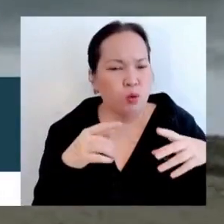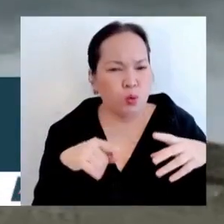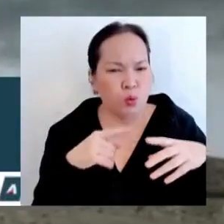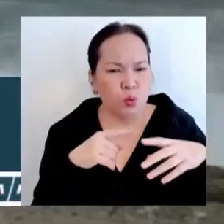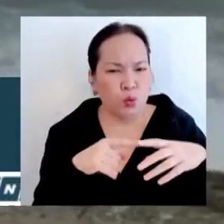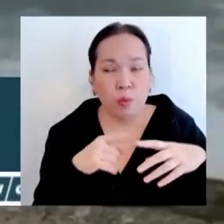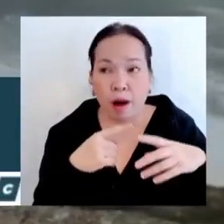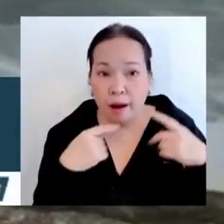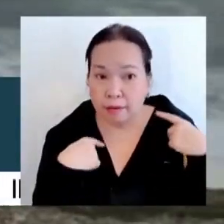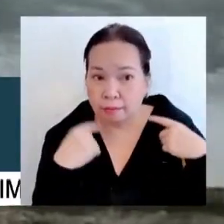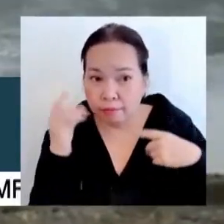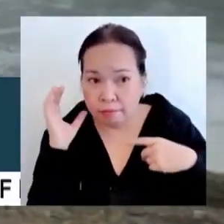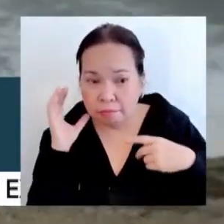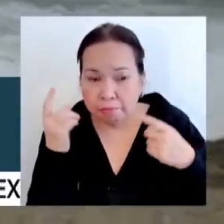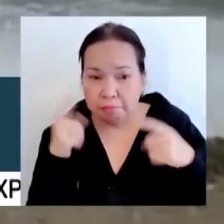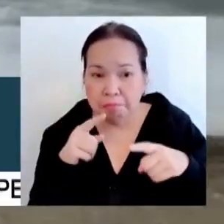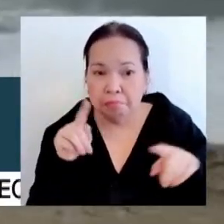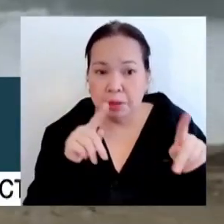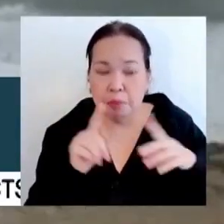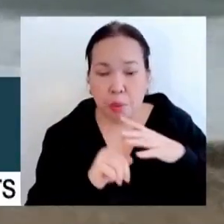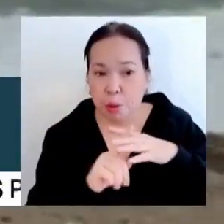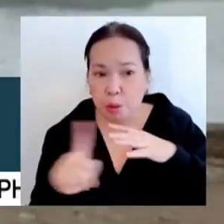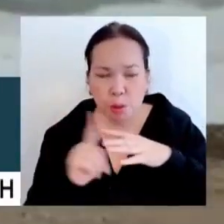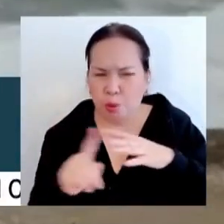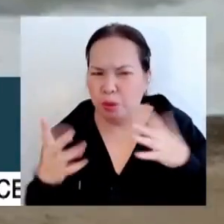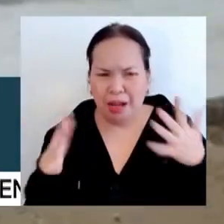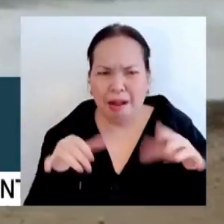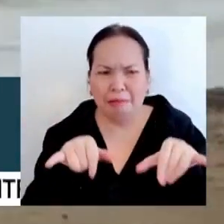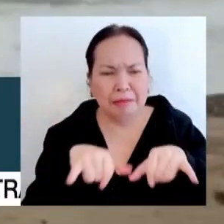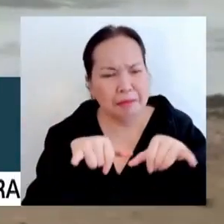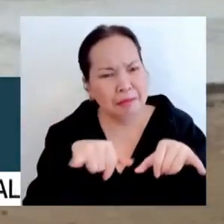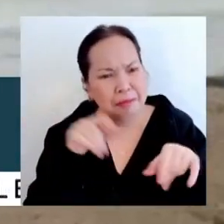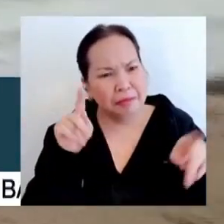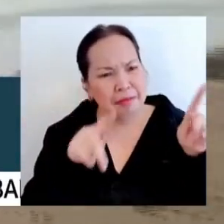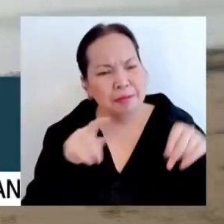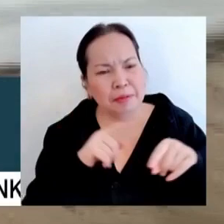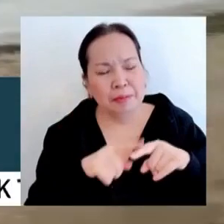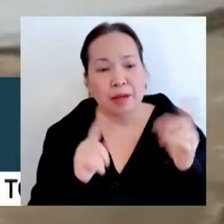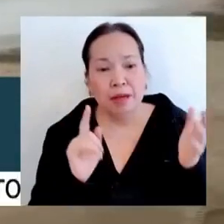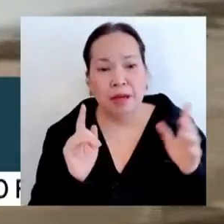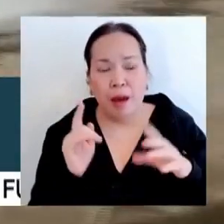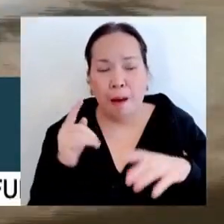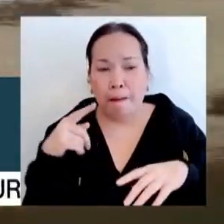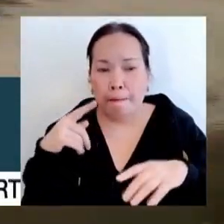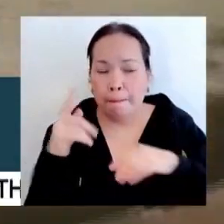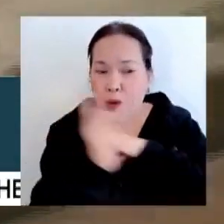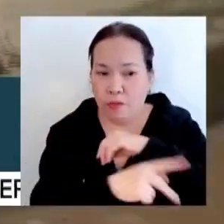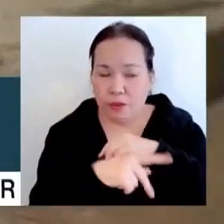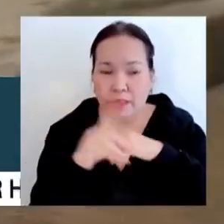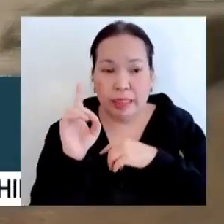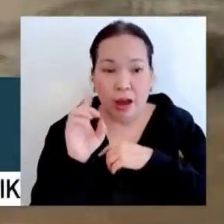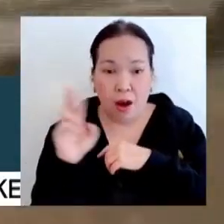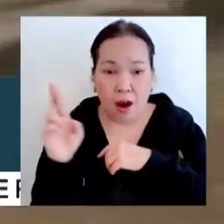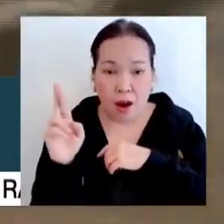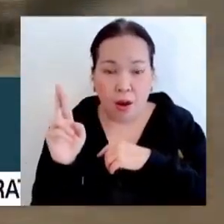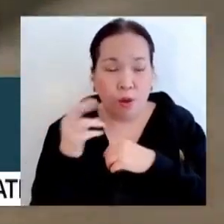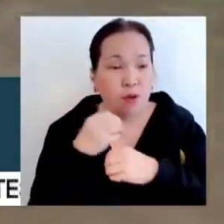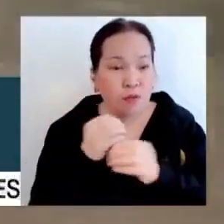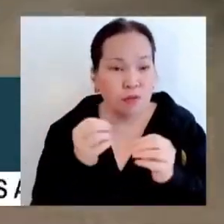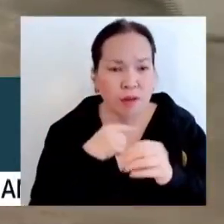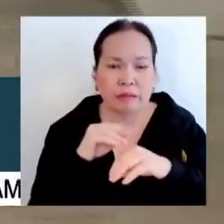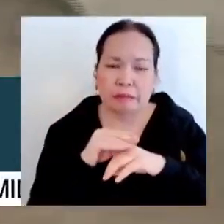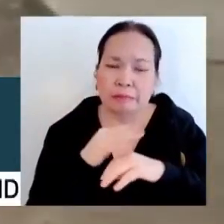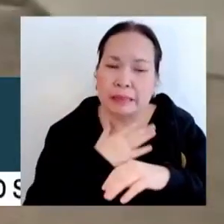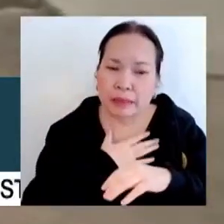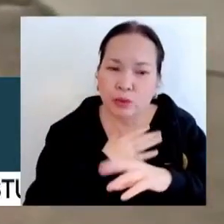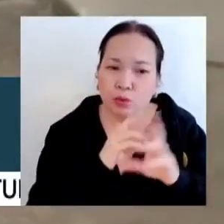There have been no reports of residents evacuating yet. However, the Provincial Disaster Risk Reduction and Management Office advises extra